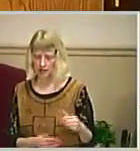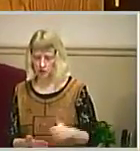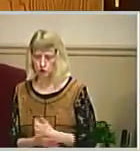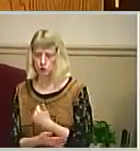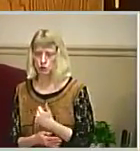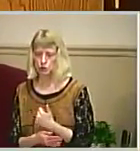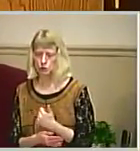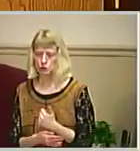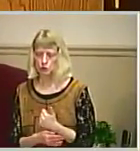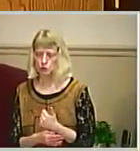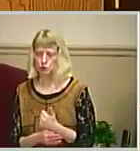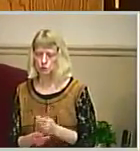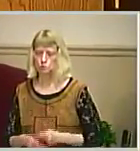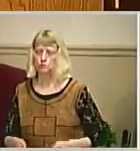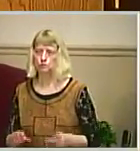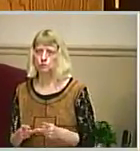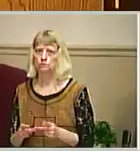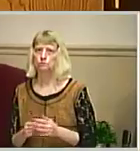new administration.